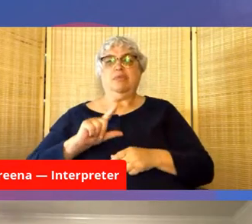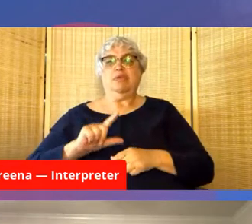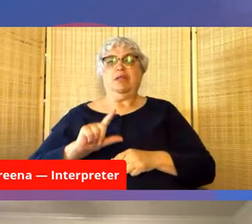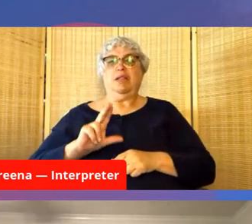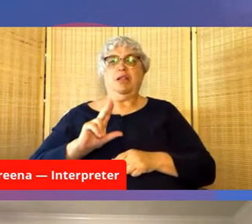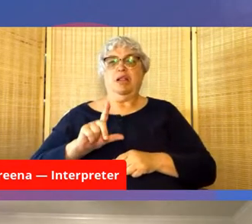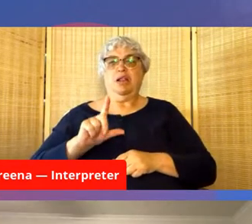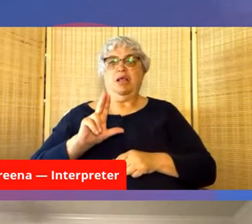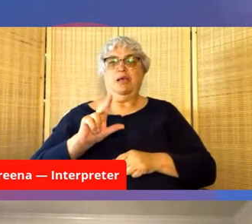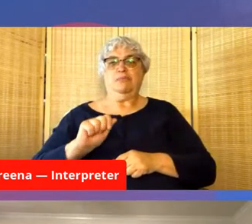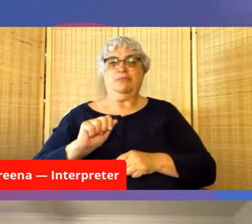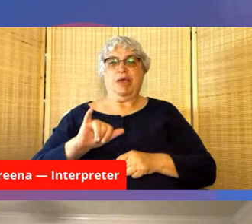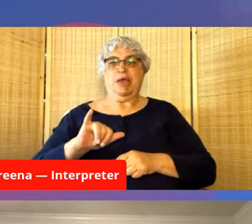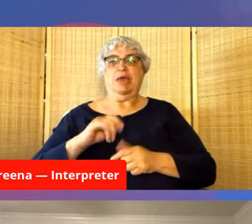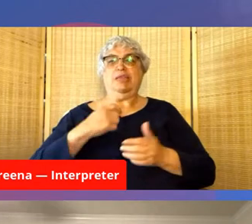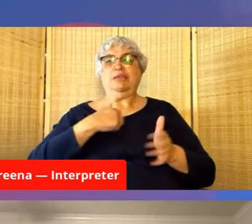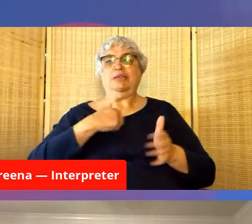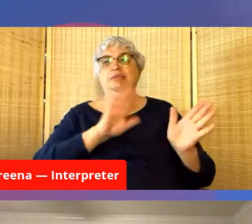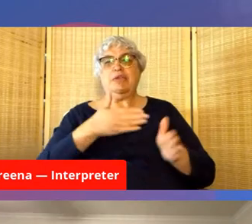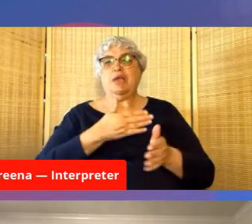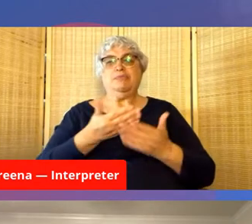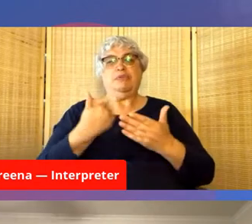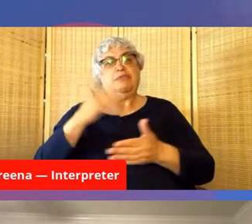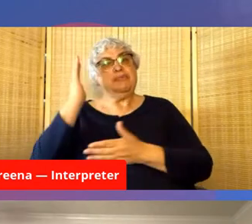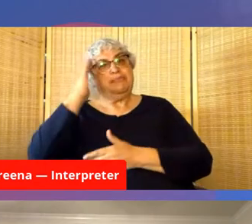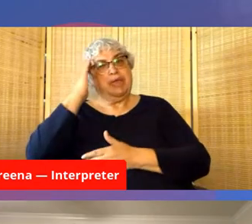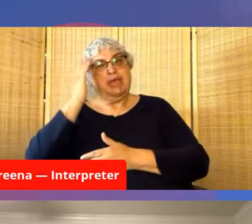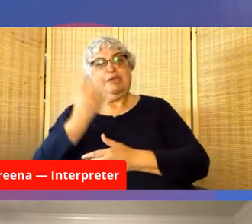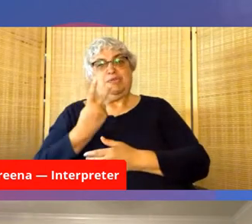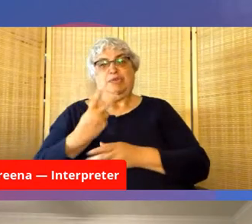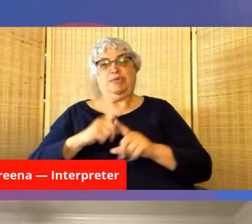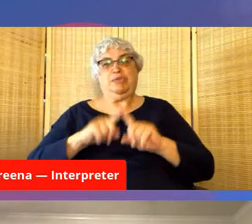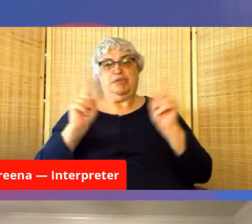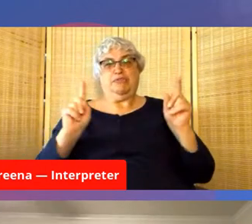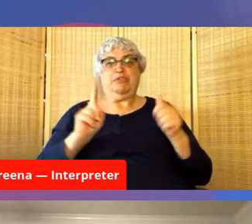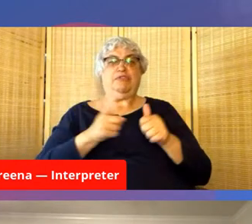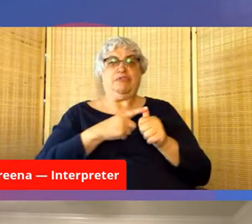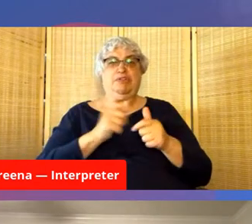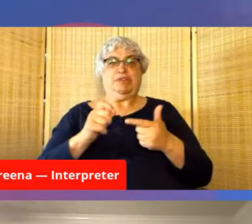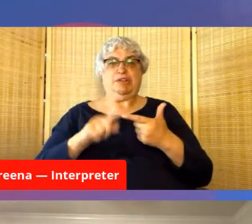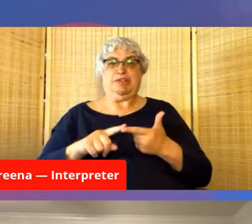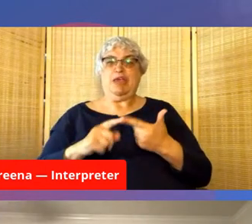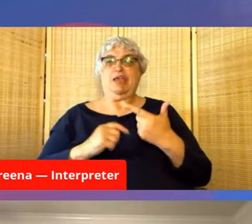two lullabies. I think that is a great example of how different